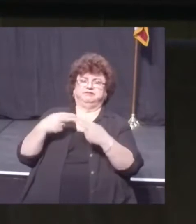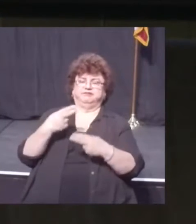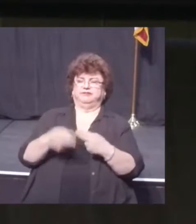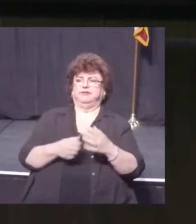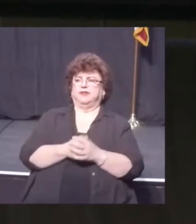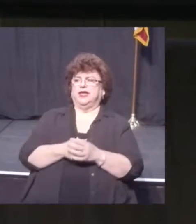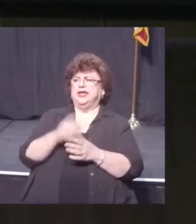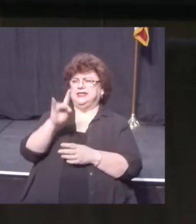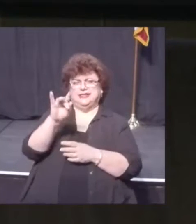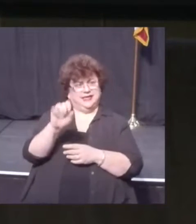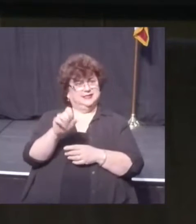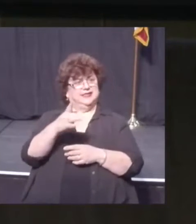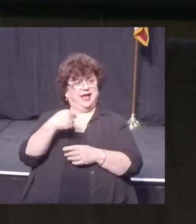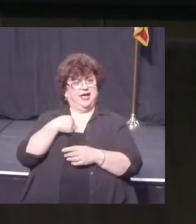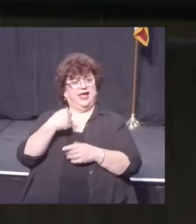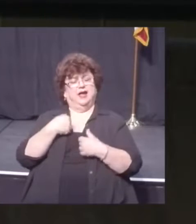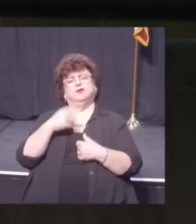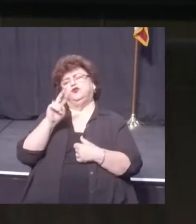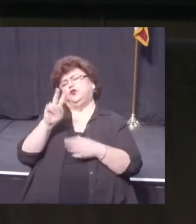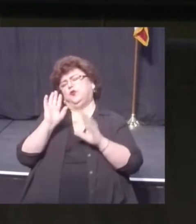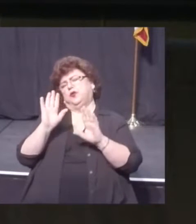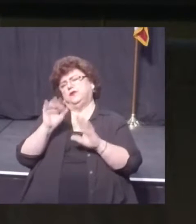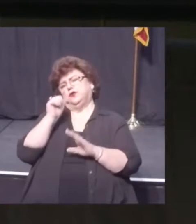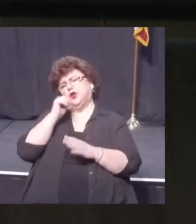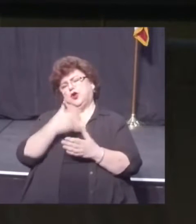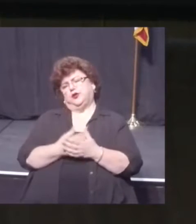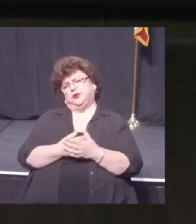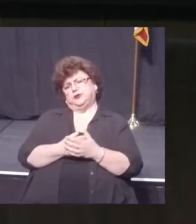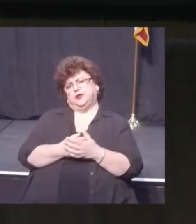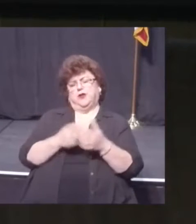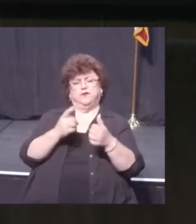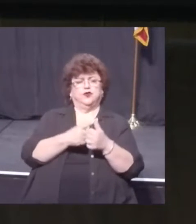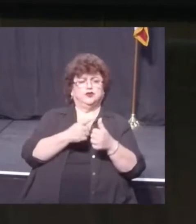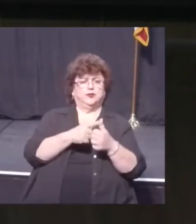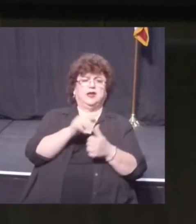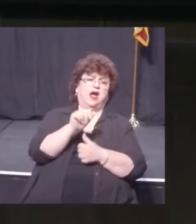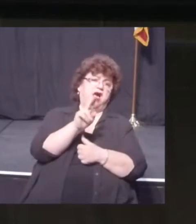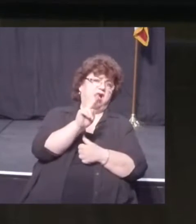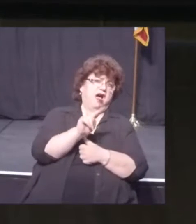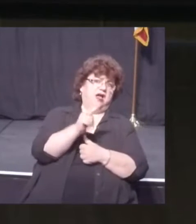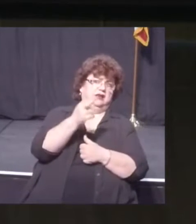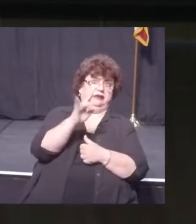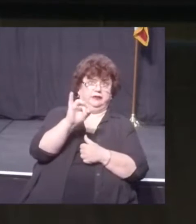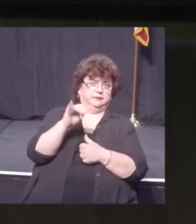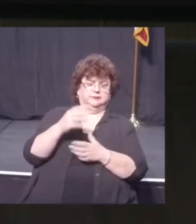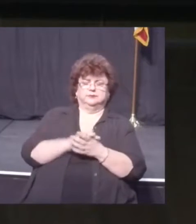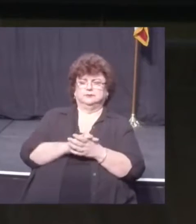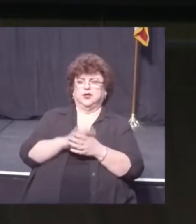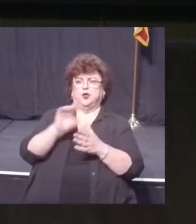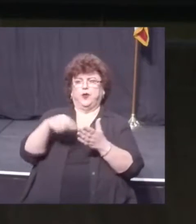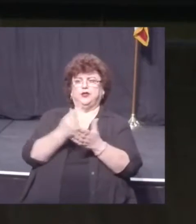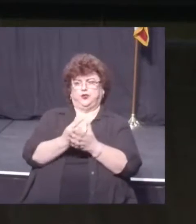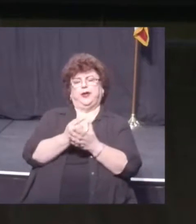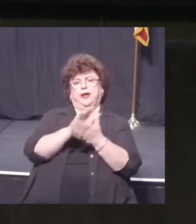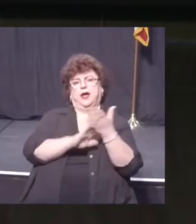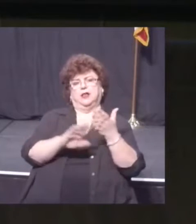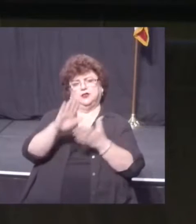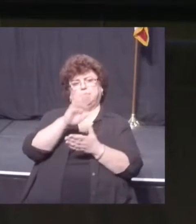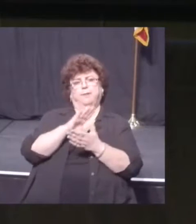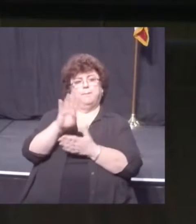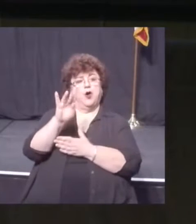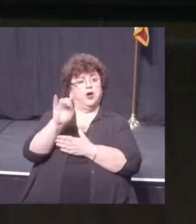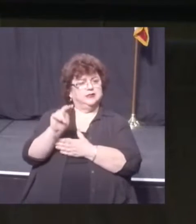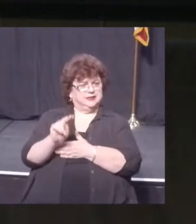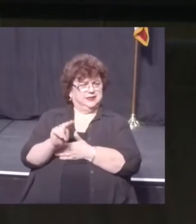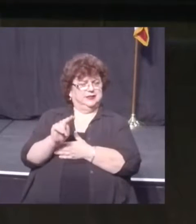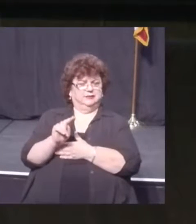Dennis and I have 2 wonderful daughters. Our oldest, Ani, graduated from college in Boston a year ago and is